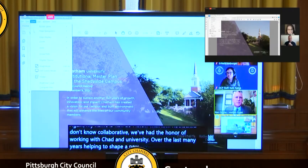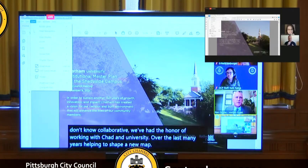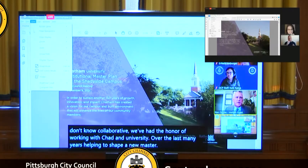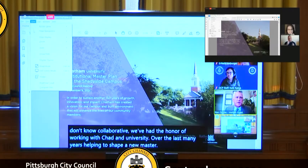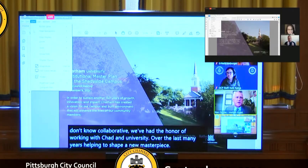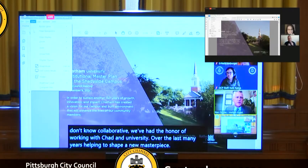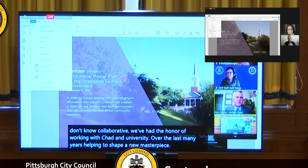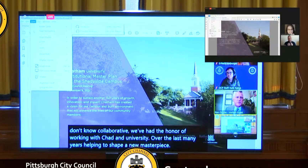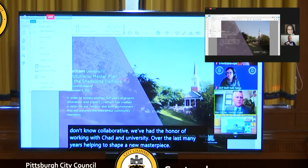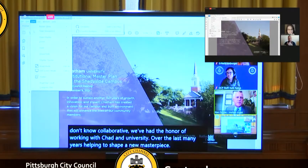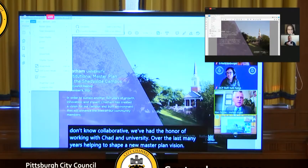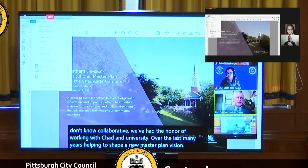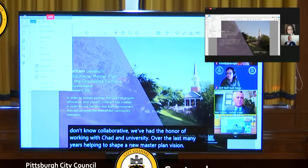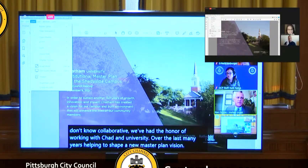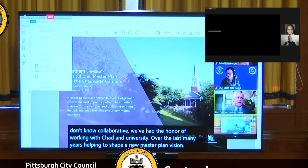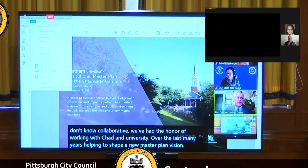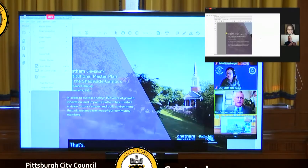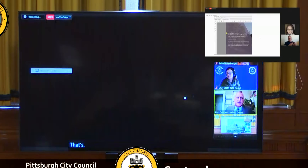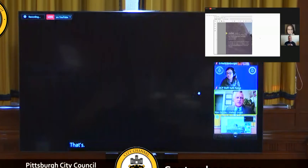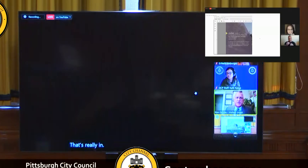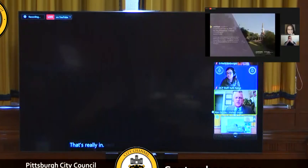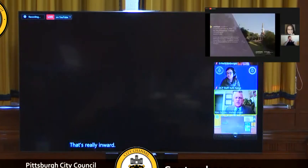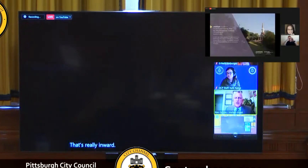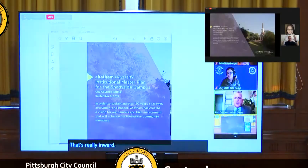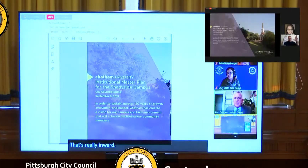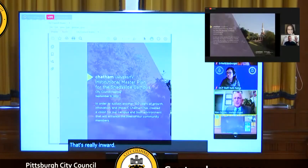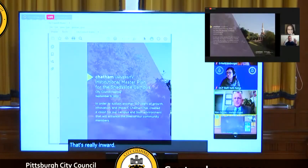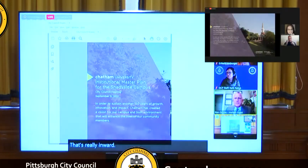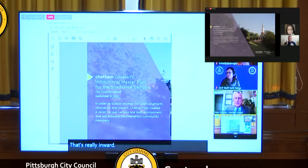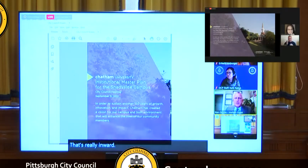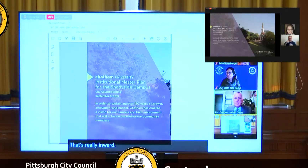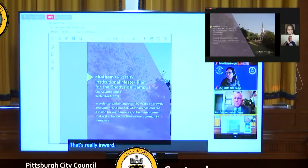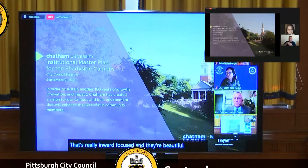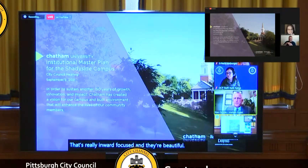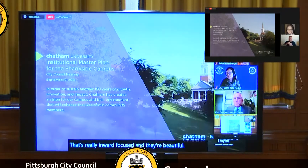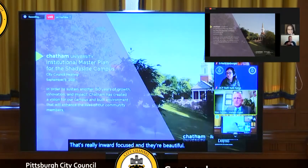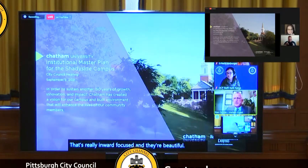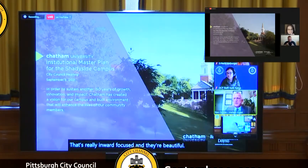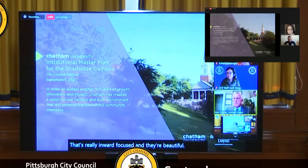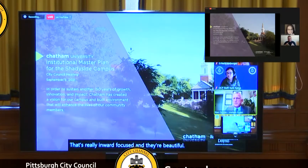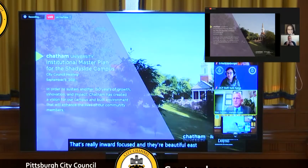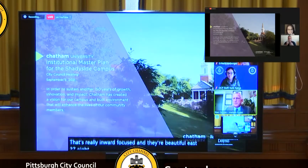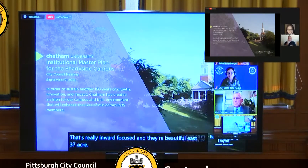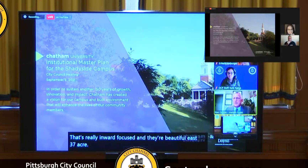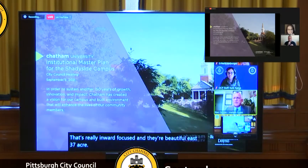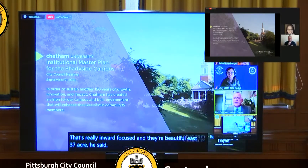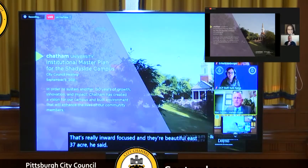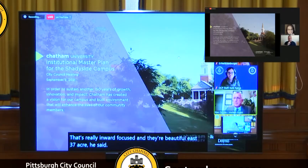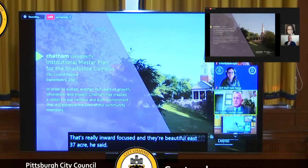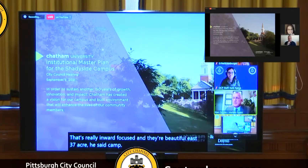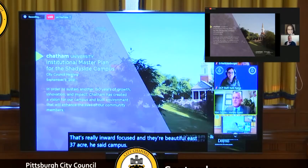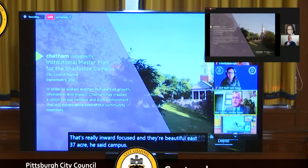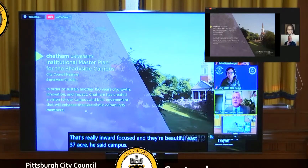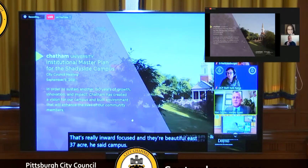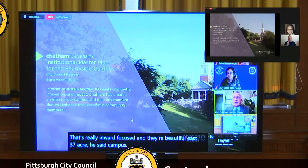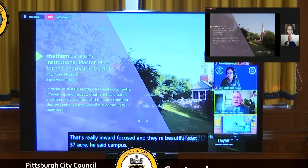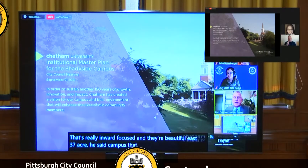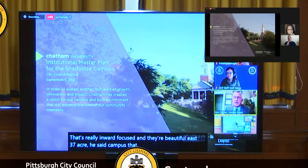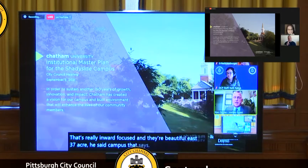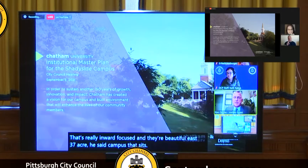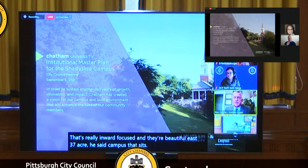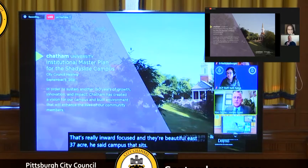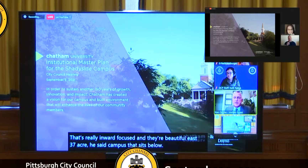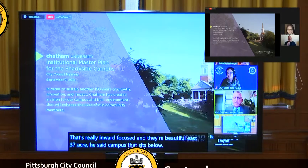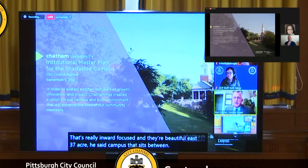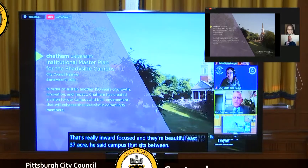plan vision that's really inward focused in their beautiful 37-acre East Side campus that sits